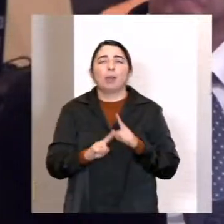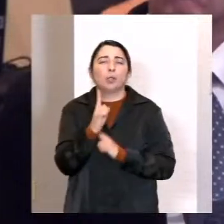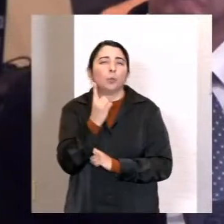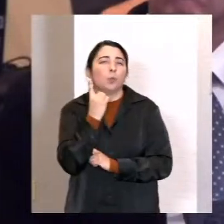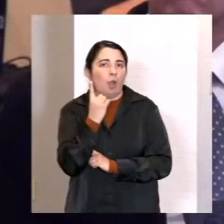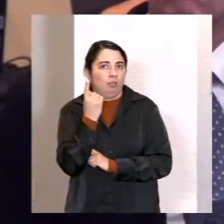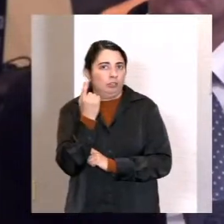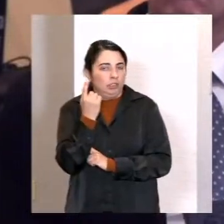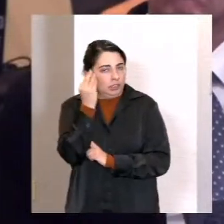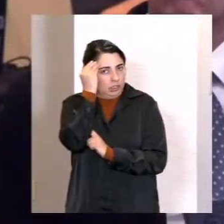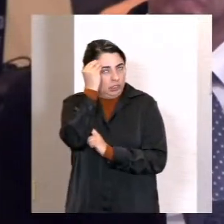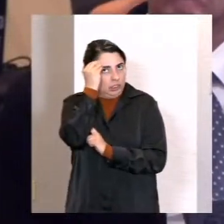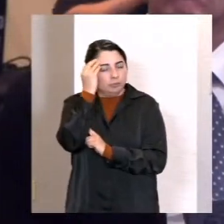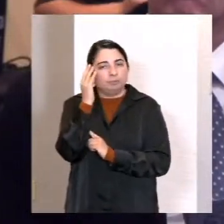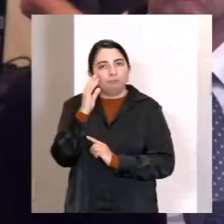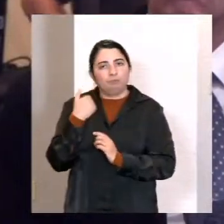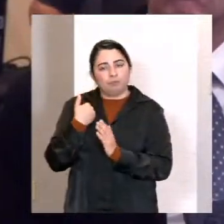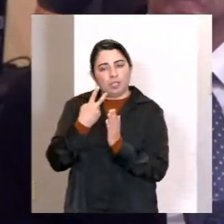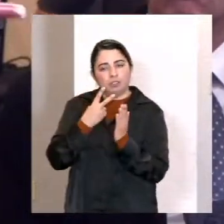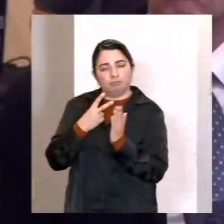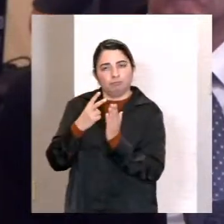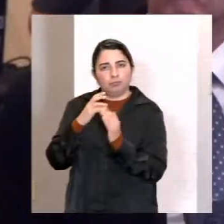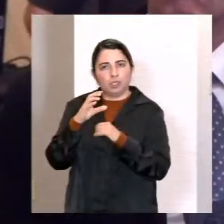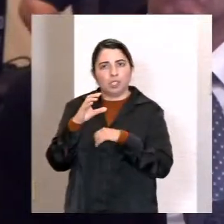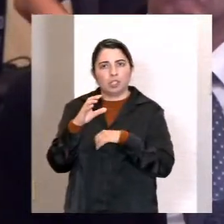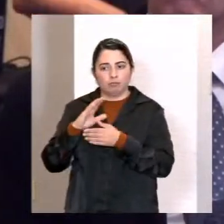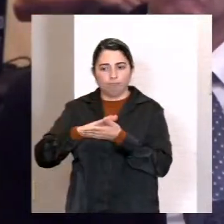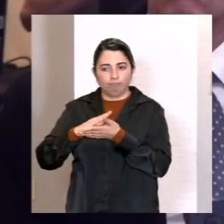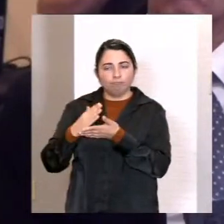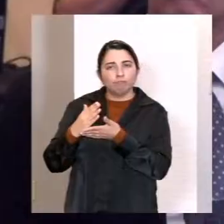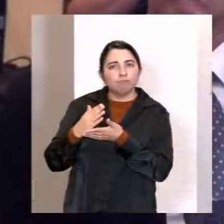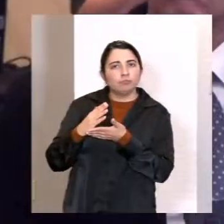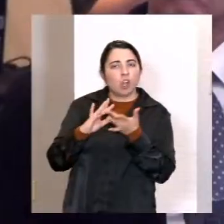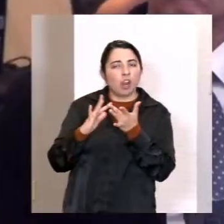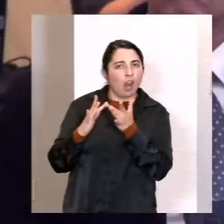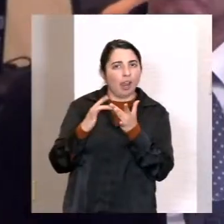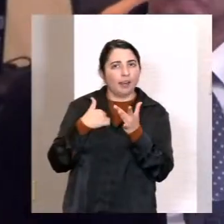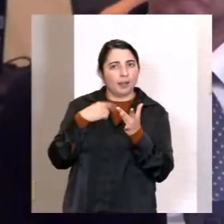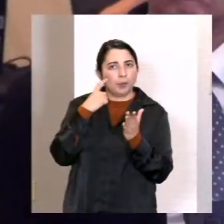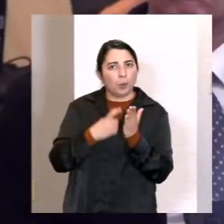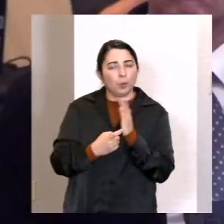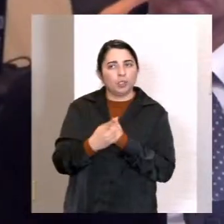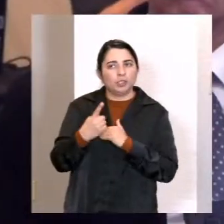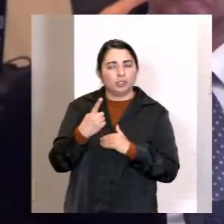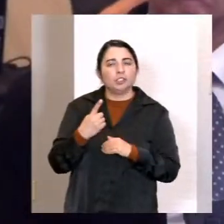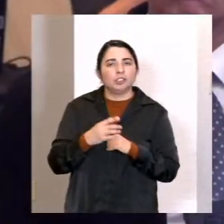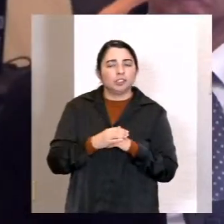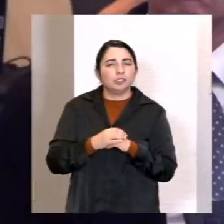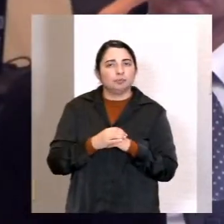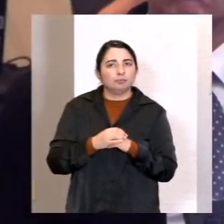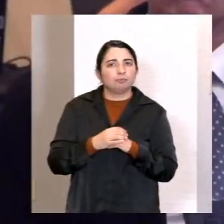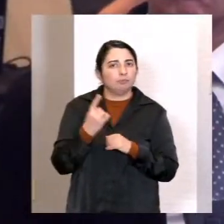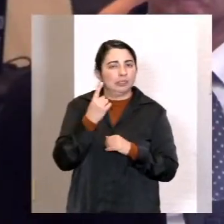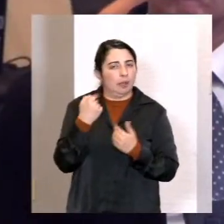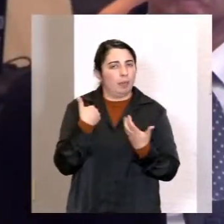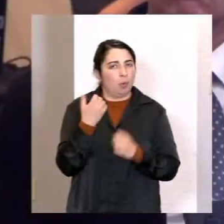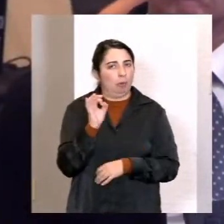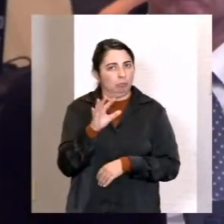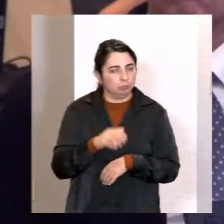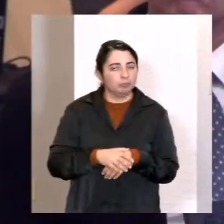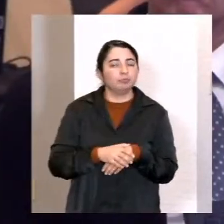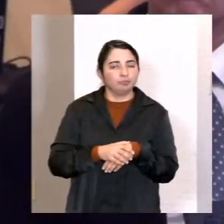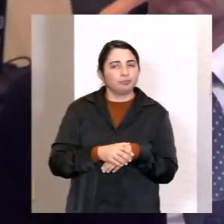came to my mind when I was looking at the stuff on the computer, when I was looking at it earlier today, for a